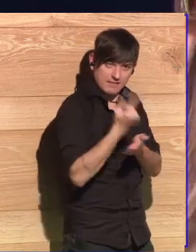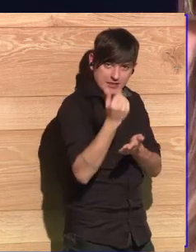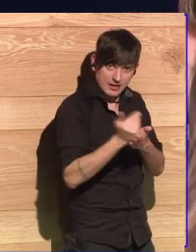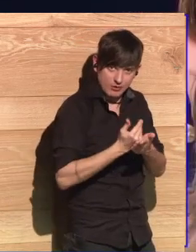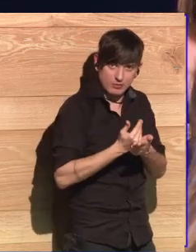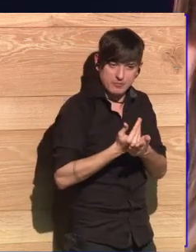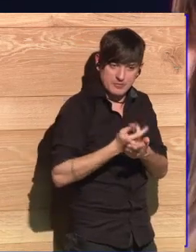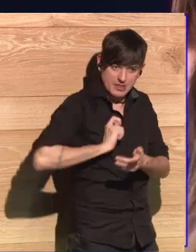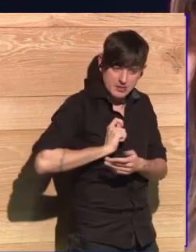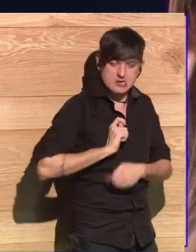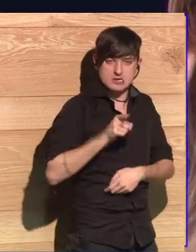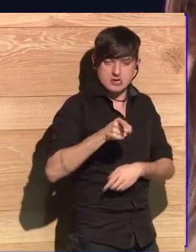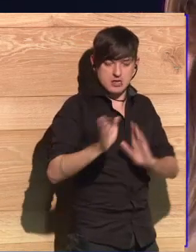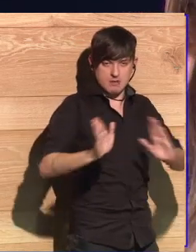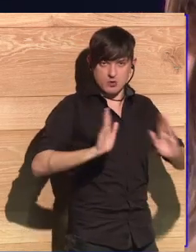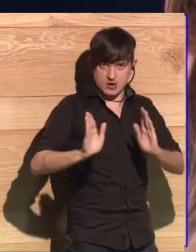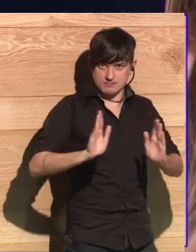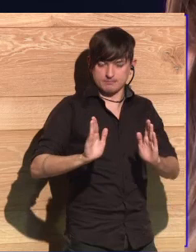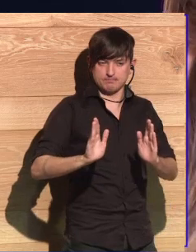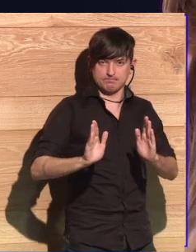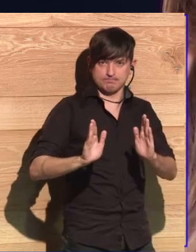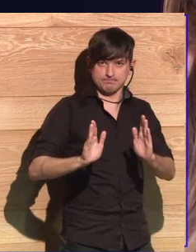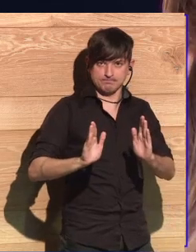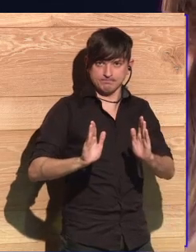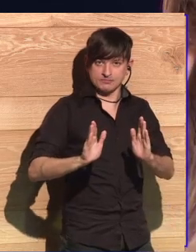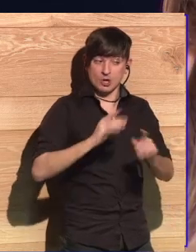when Orwell was bumming around.